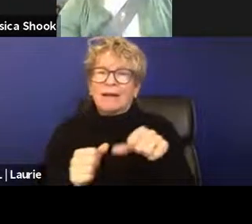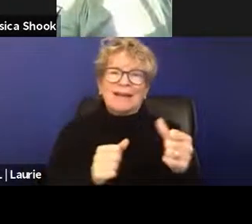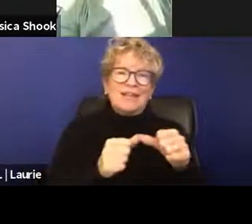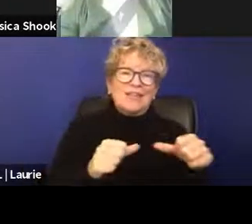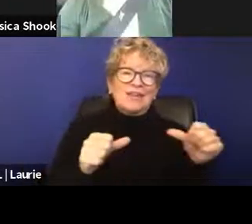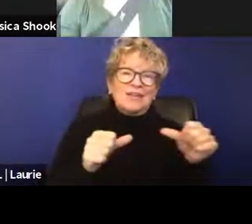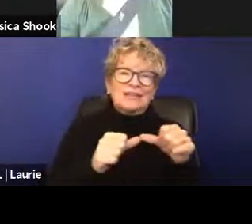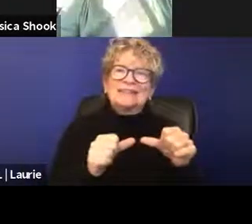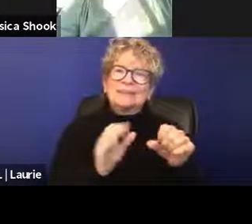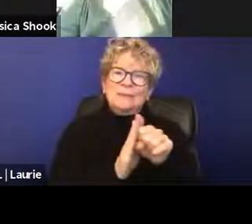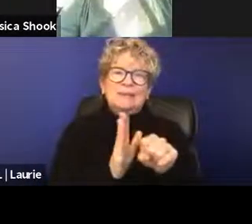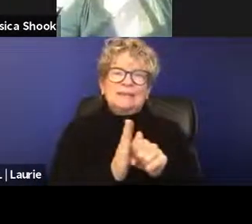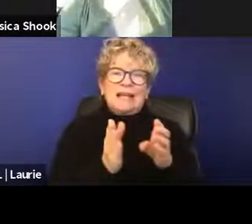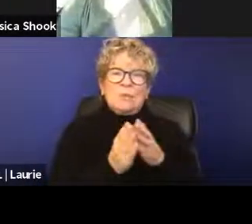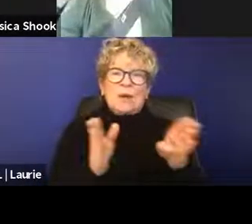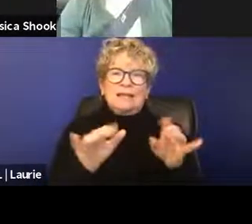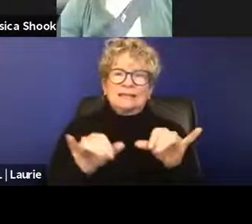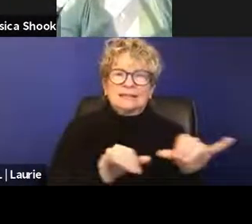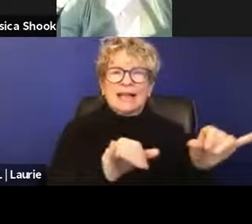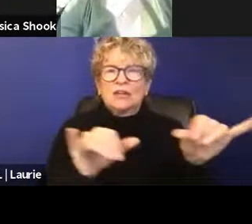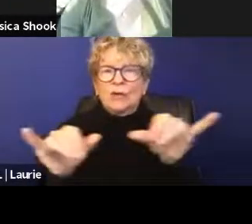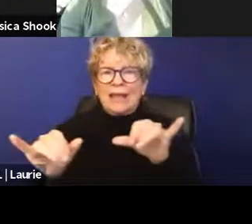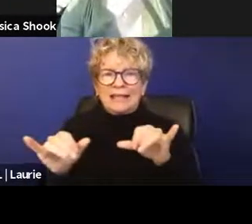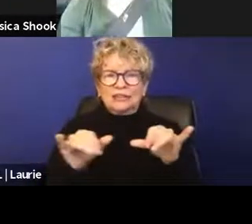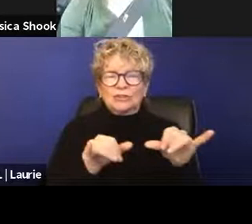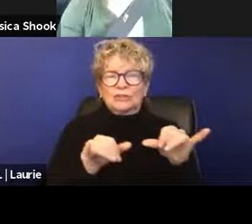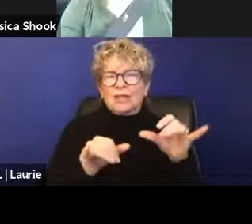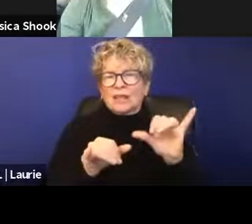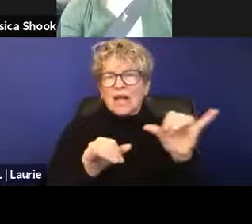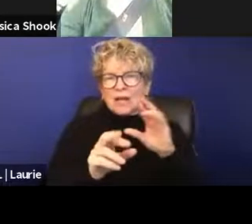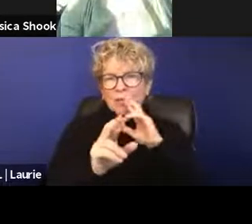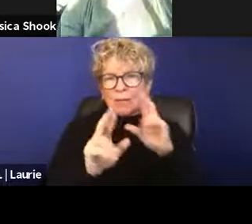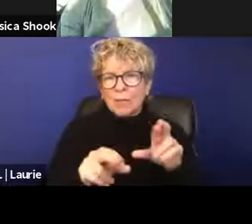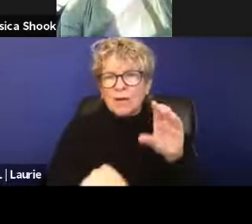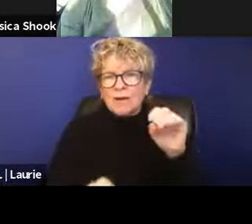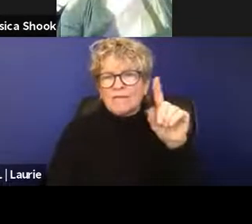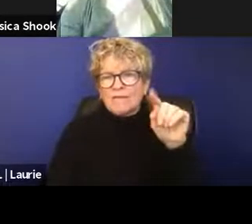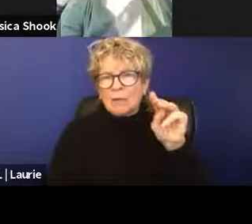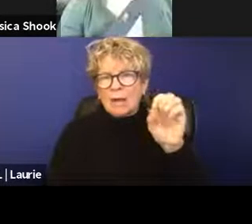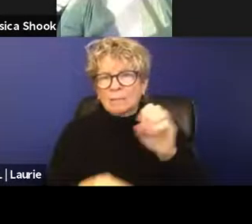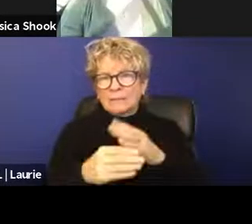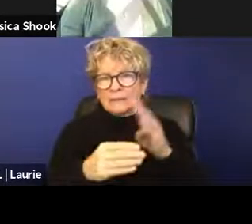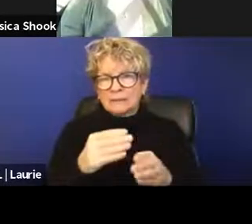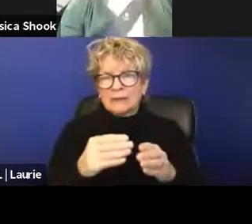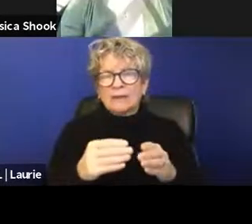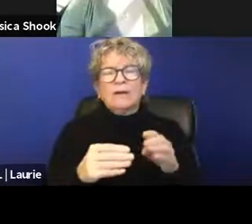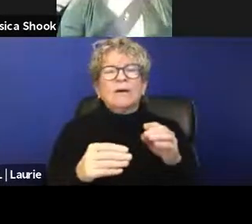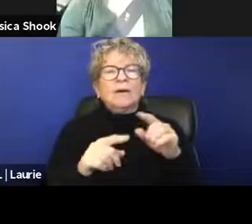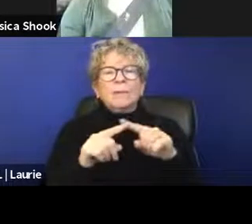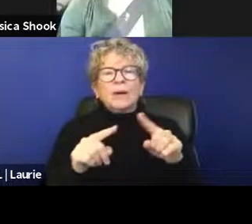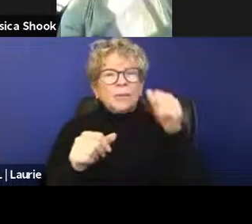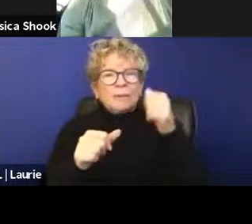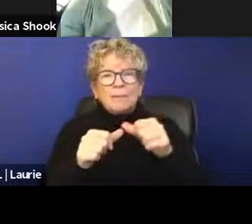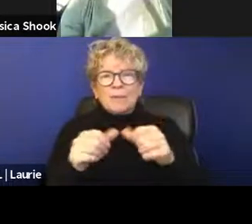more of a statewide standardization, whether it be reporting of outcomes or things like that. But we can't lose sight that there's going to be a